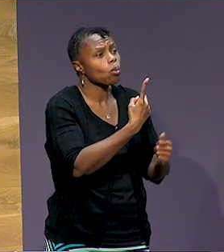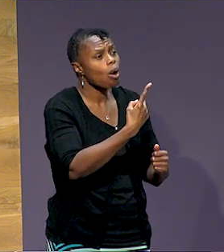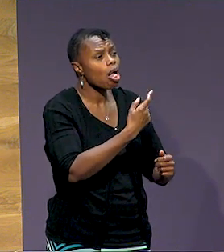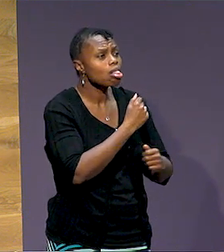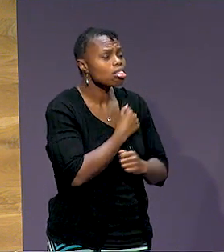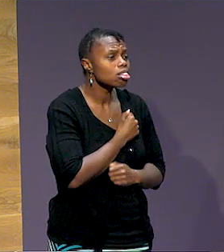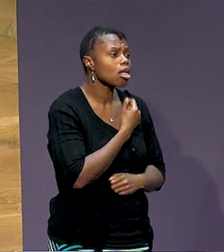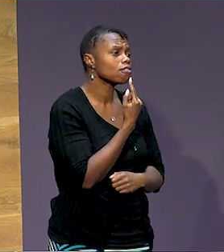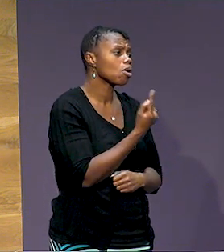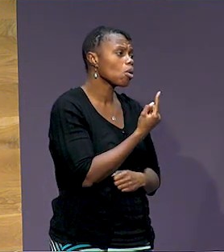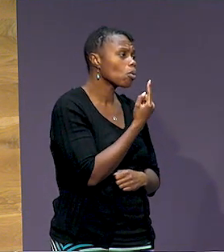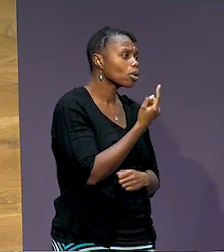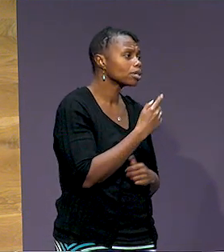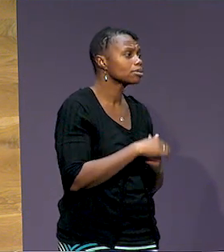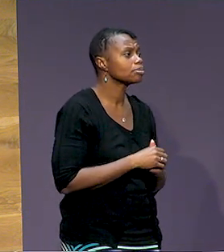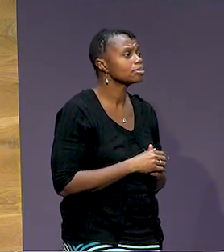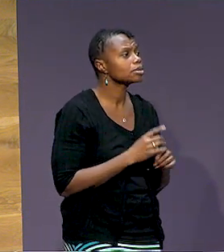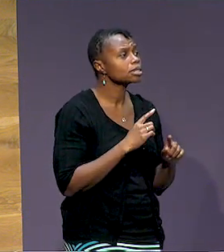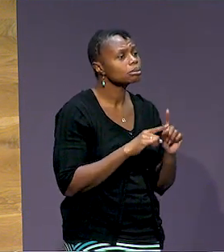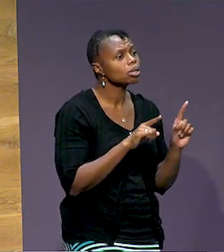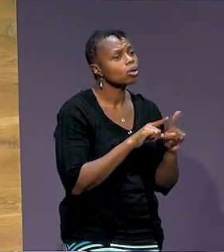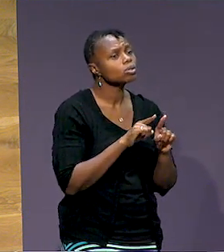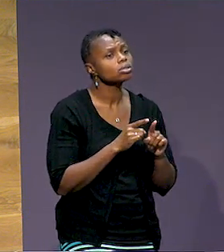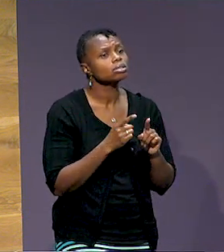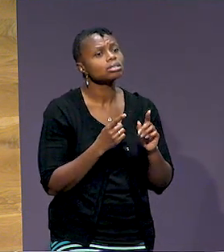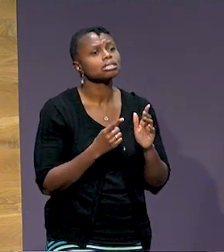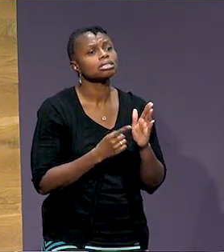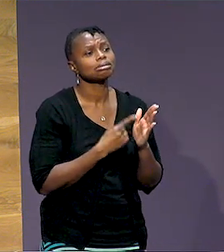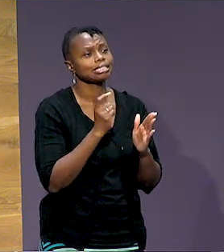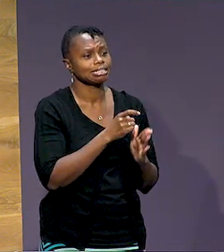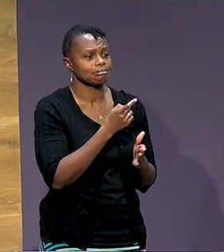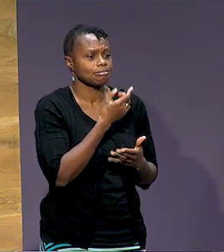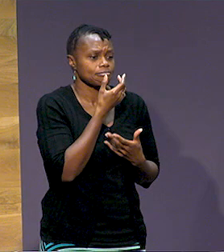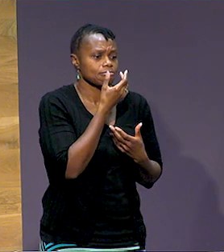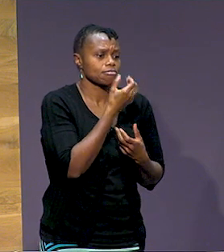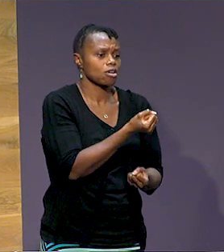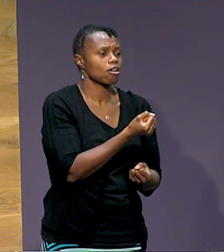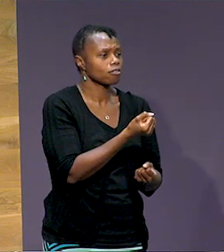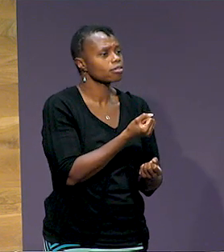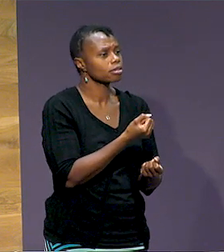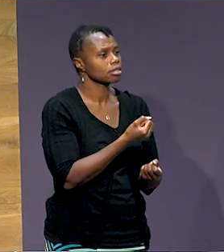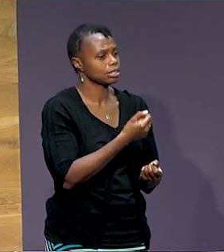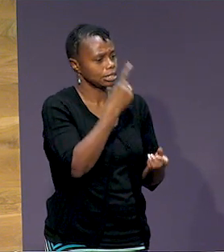time. But it's also part of it is being confident in some of the decisions that you've made.